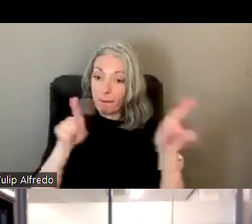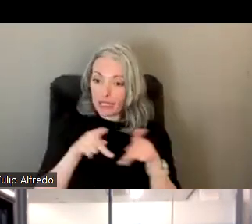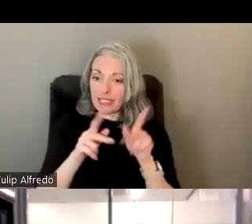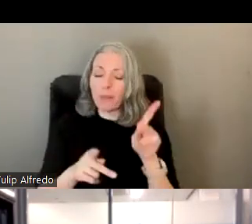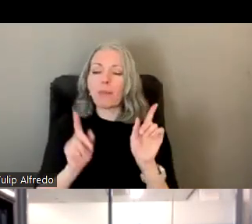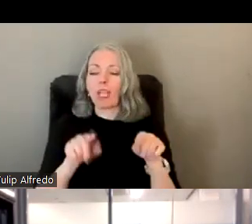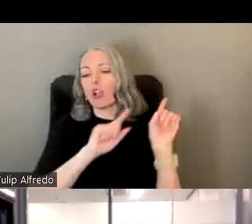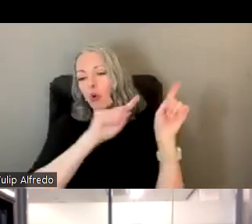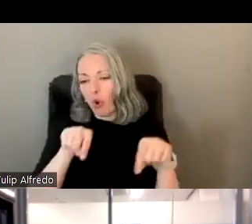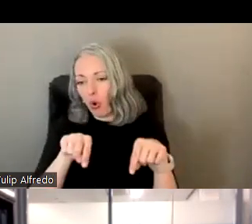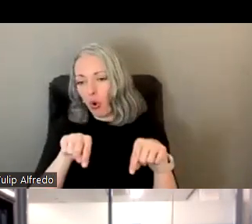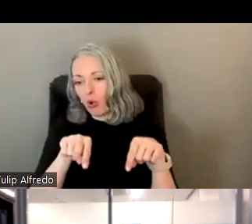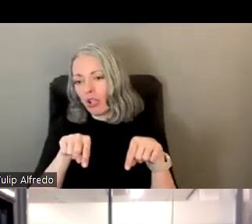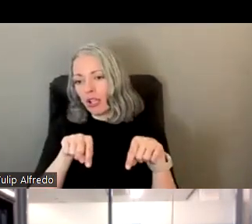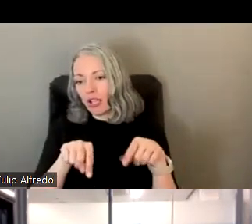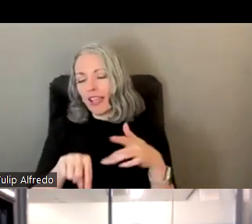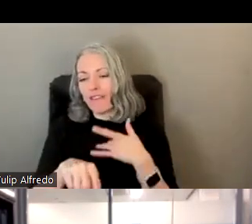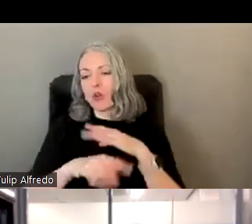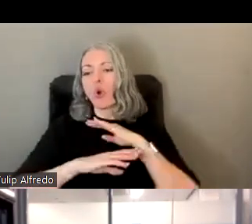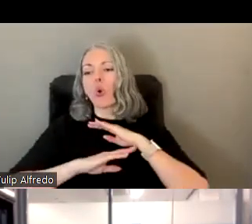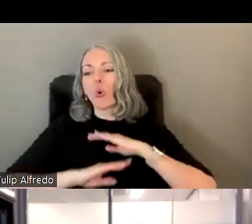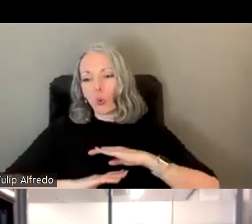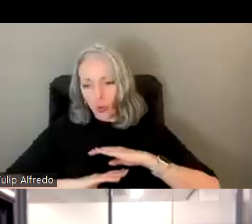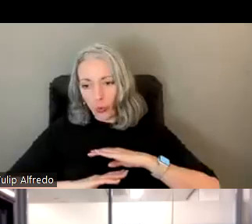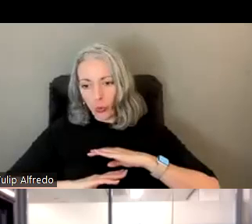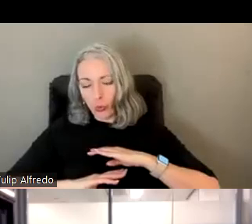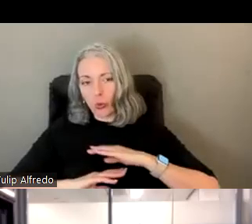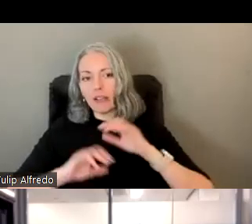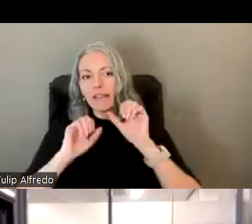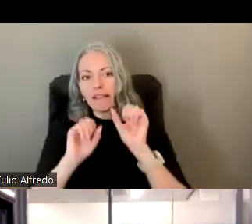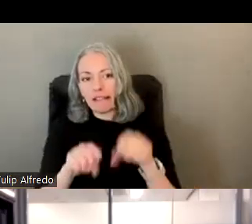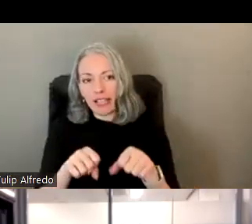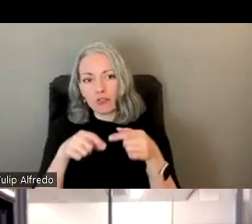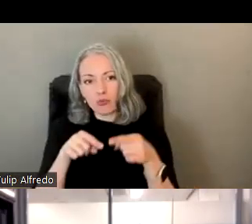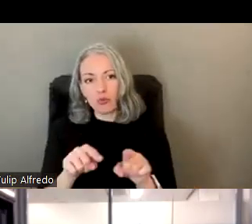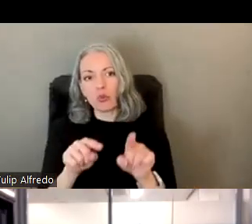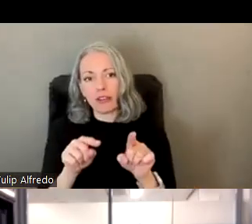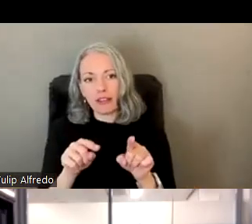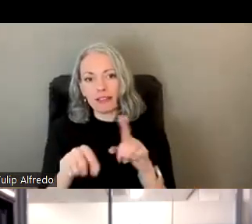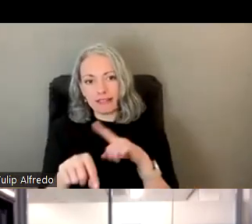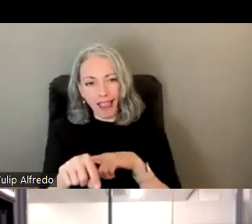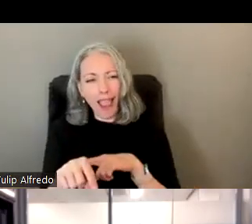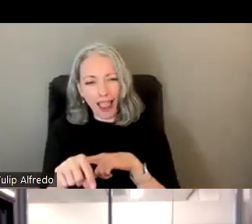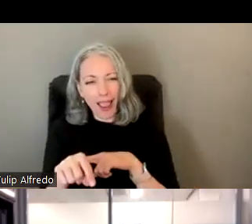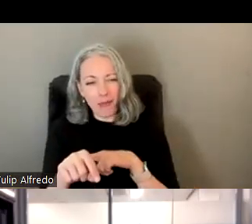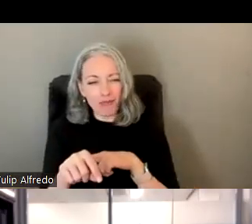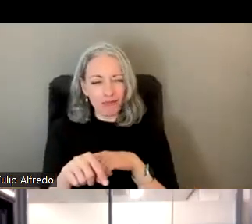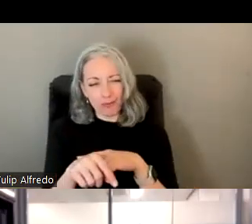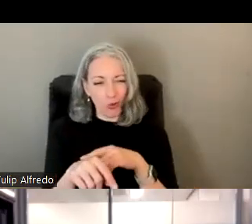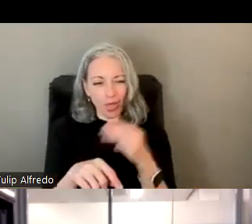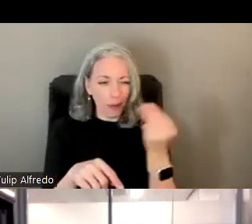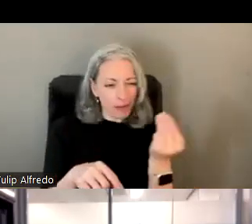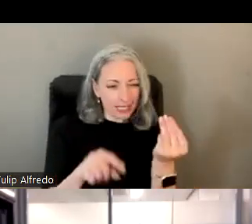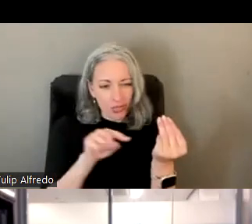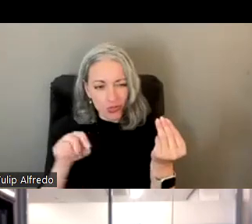It provides some respite function because it's a place where people can be during a period of time for certain days of the week, but